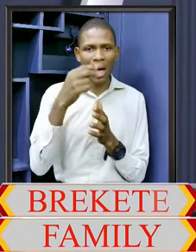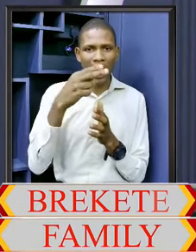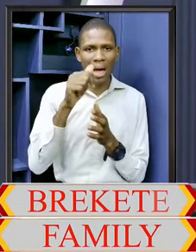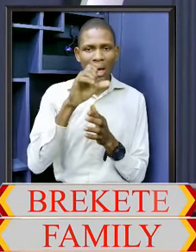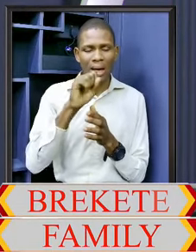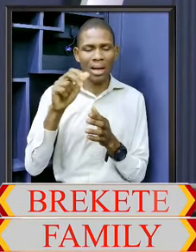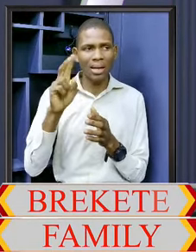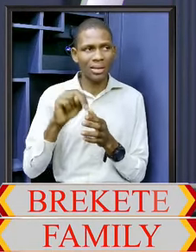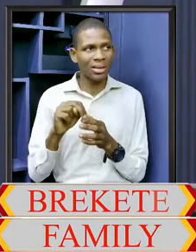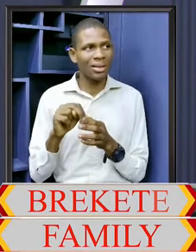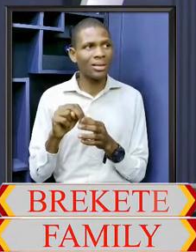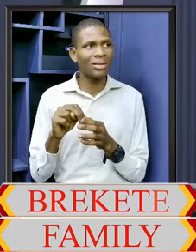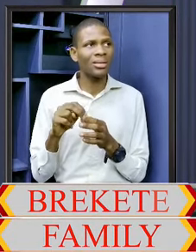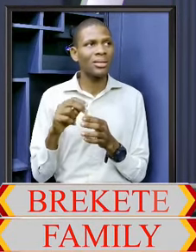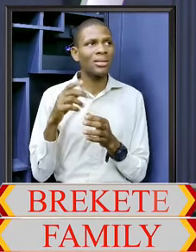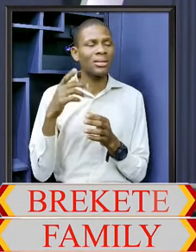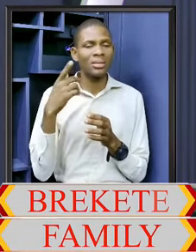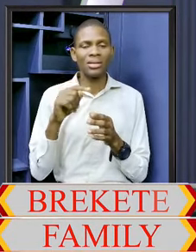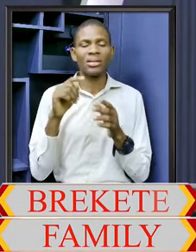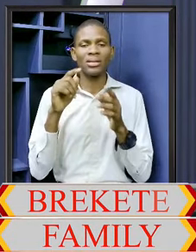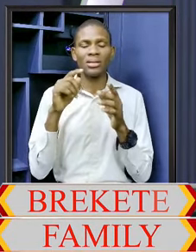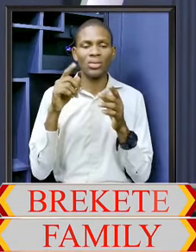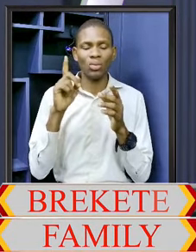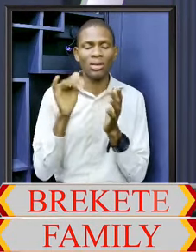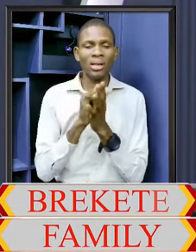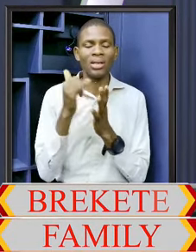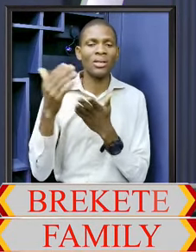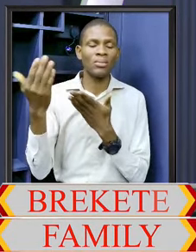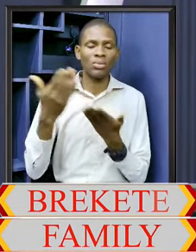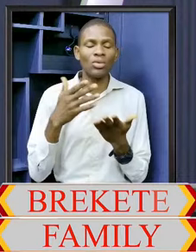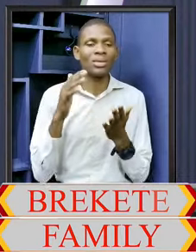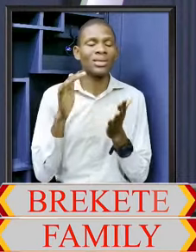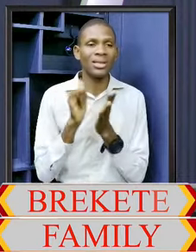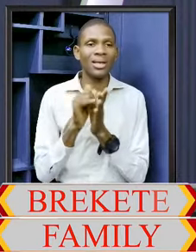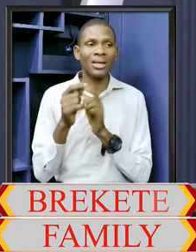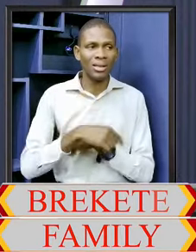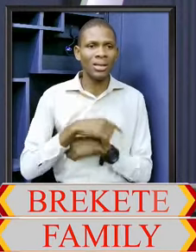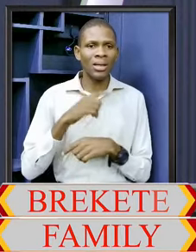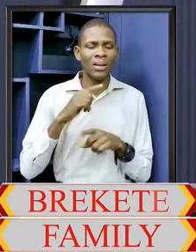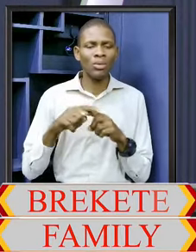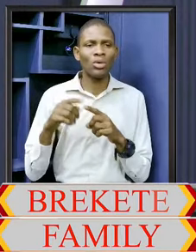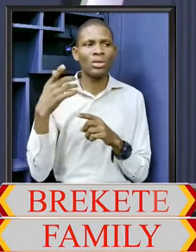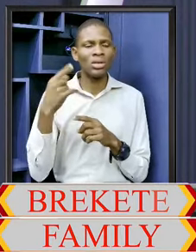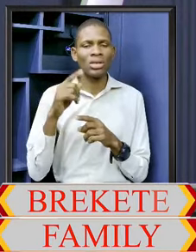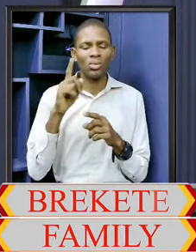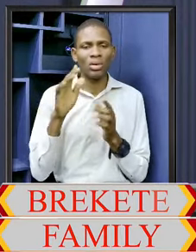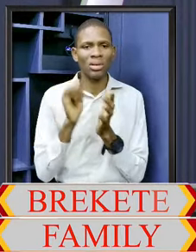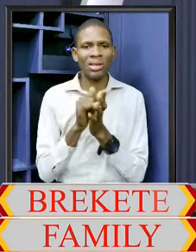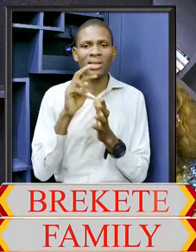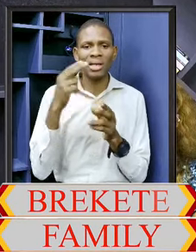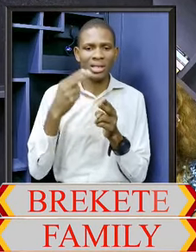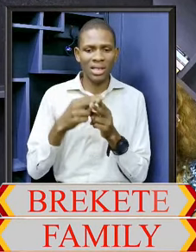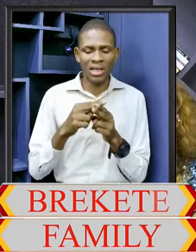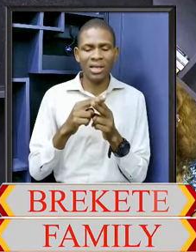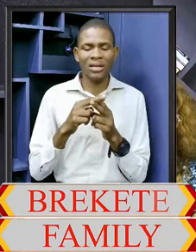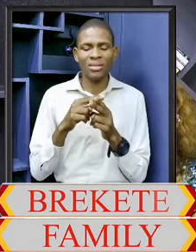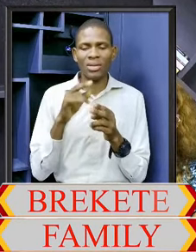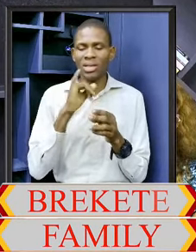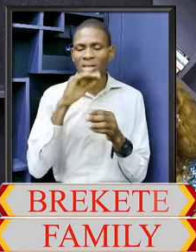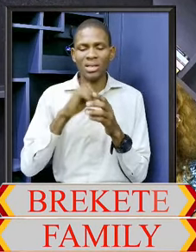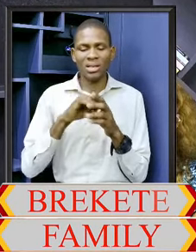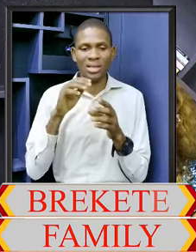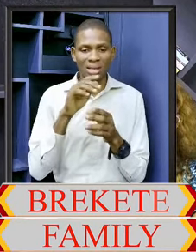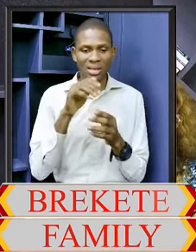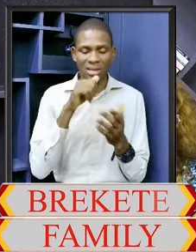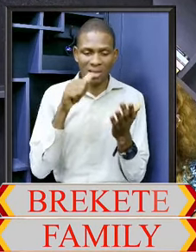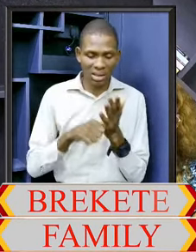didn't say some of them. The ones where they bring that day. But the ones where they are named there for the letter where you don't see.